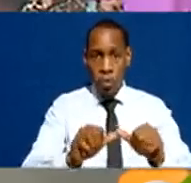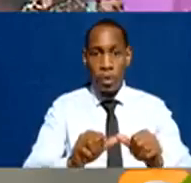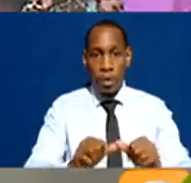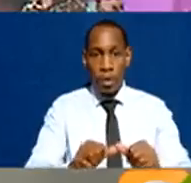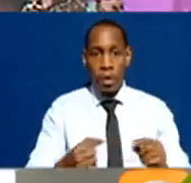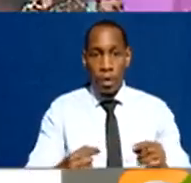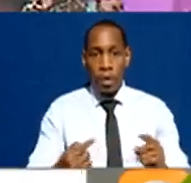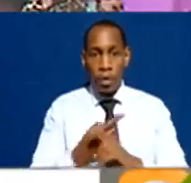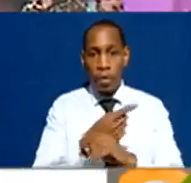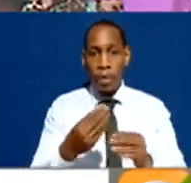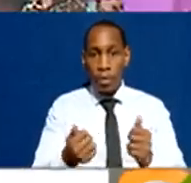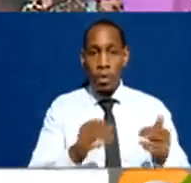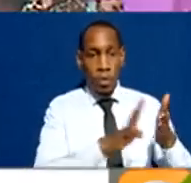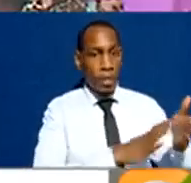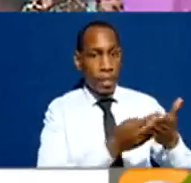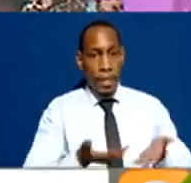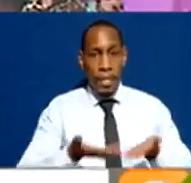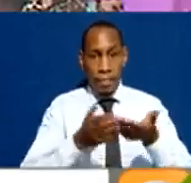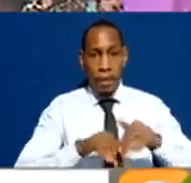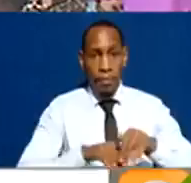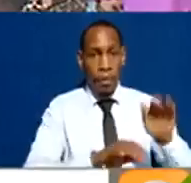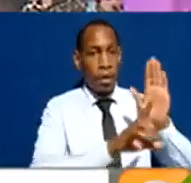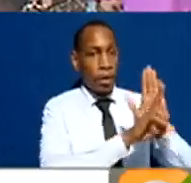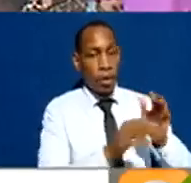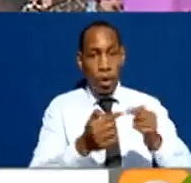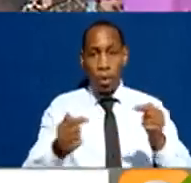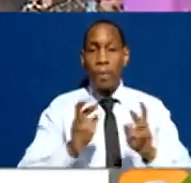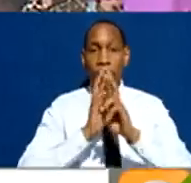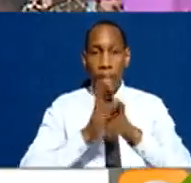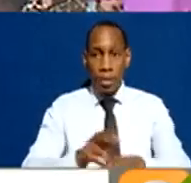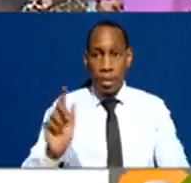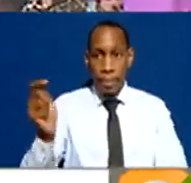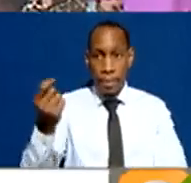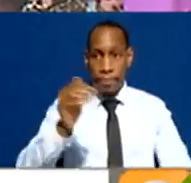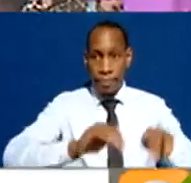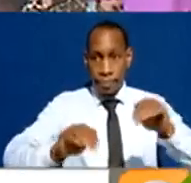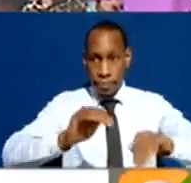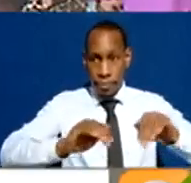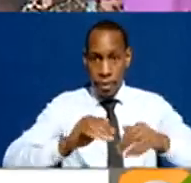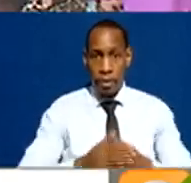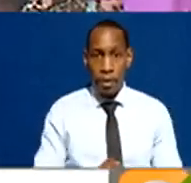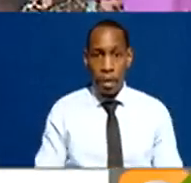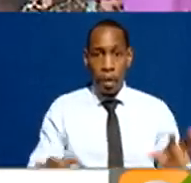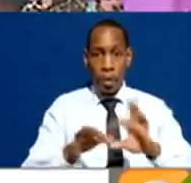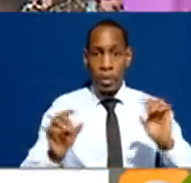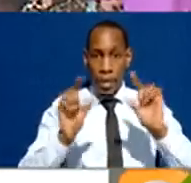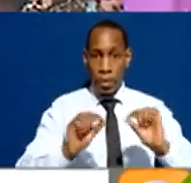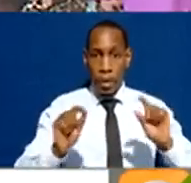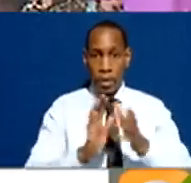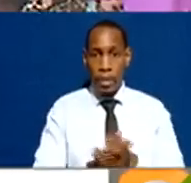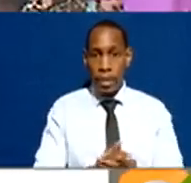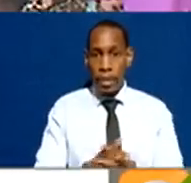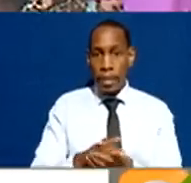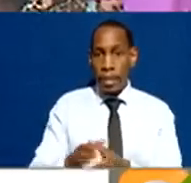dispute resolution mechanisms provided in law to challenge the results of the presidential elections. In a joint statement, the